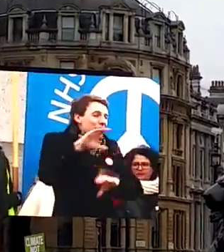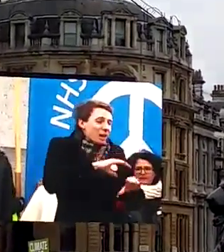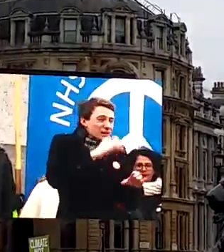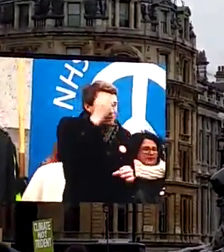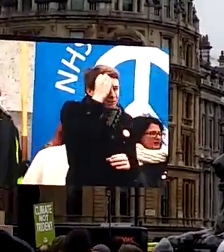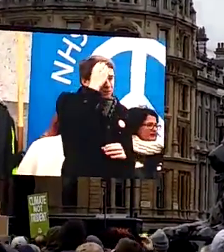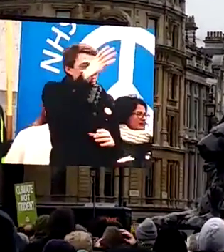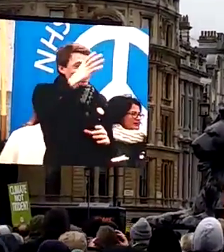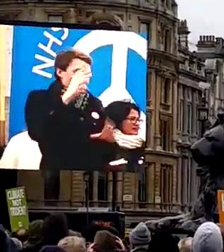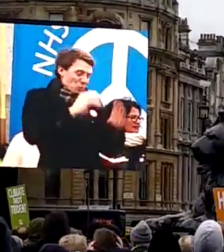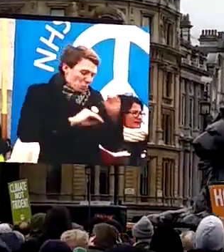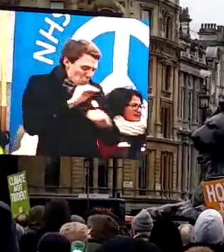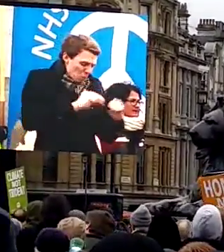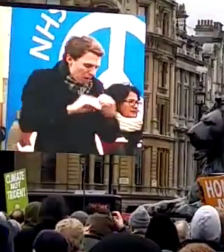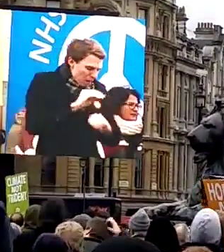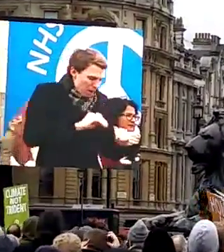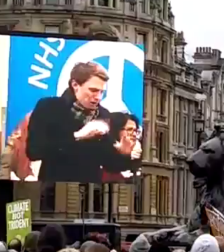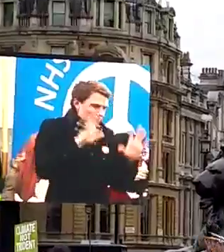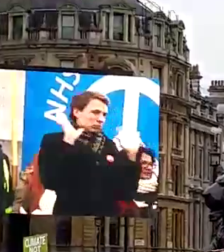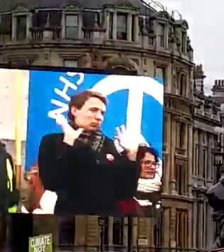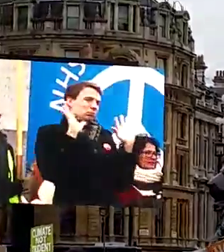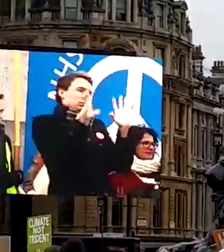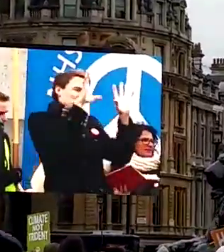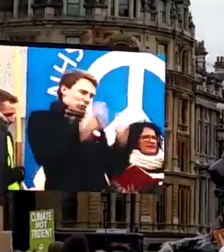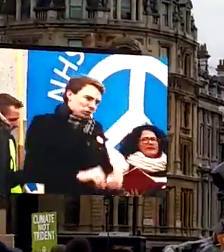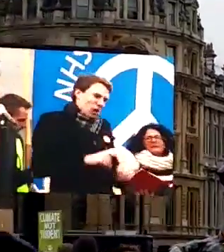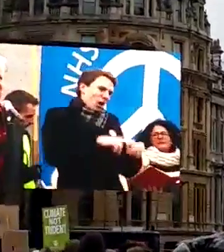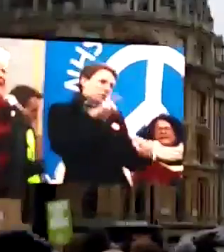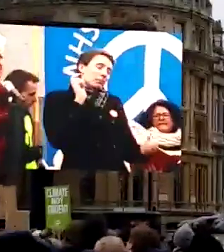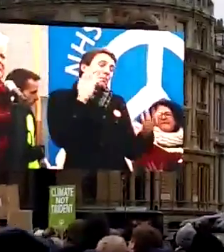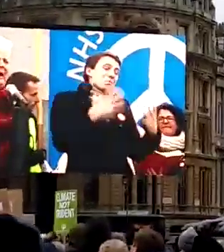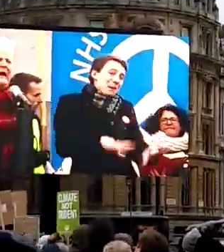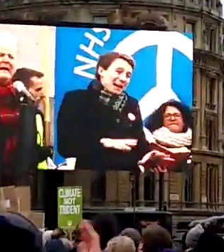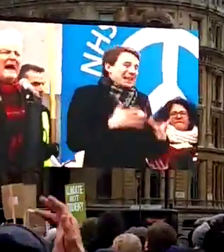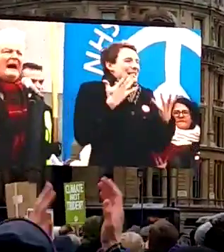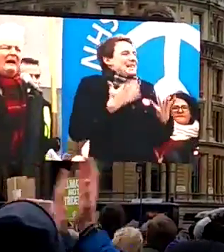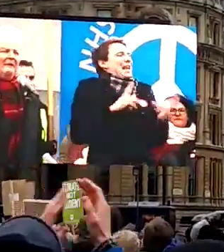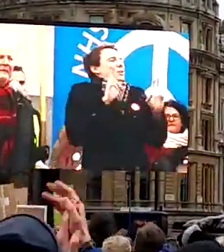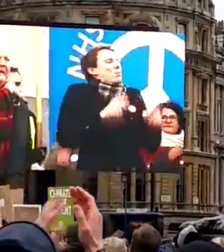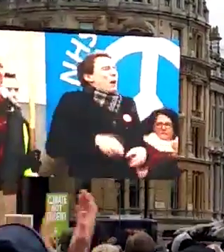And all the other people who've gone before us, give them a good cheer.